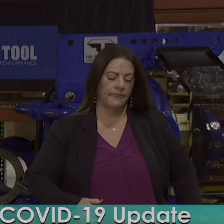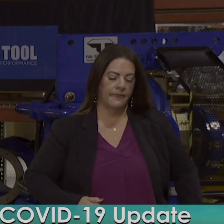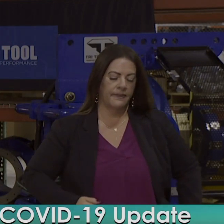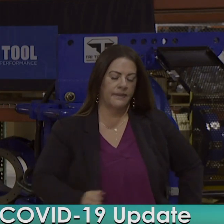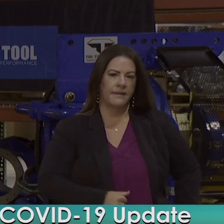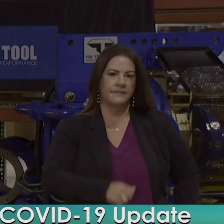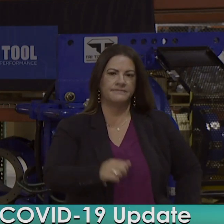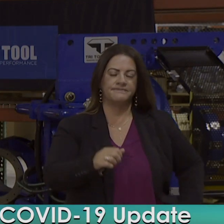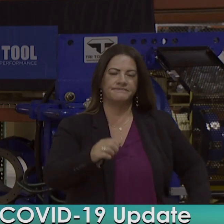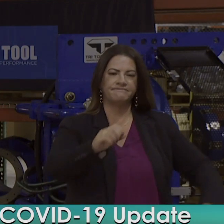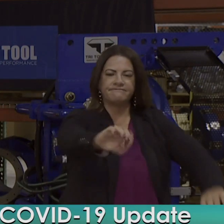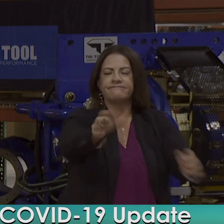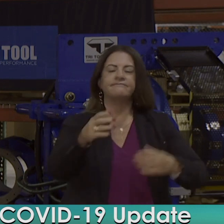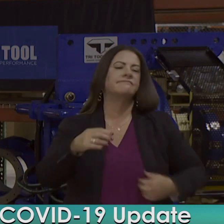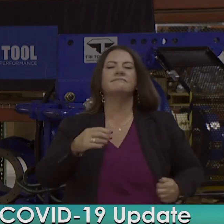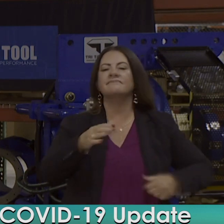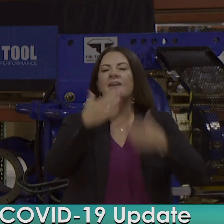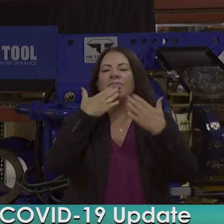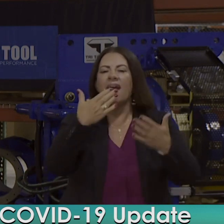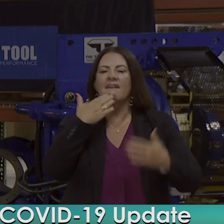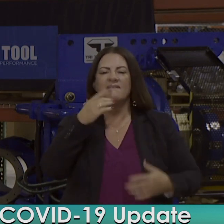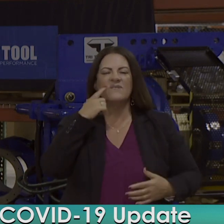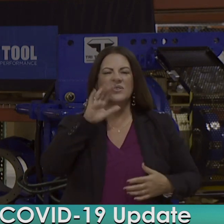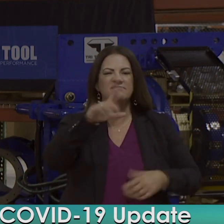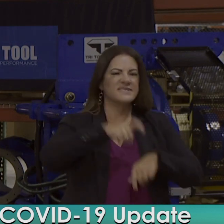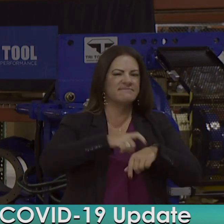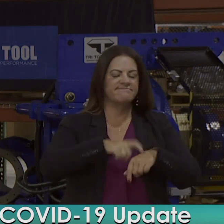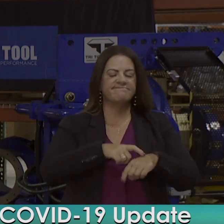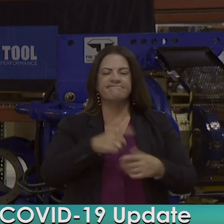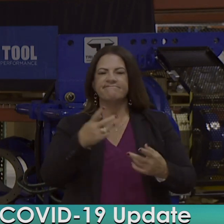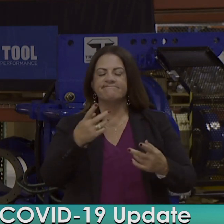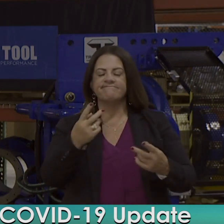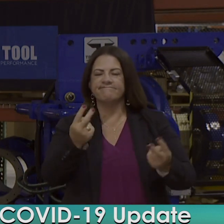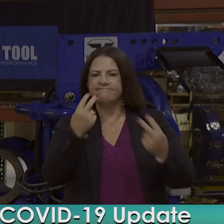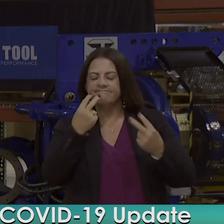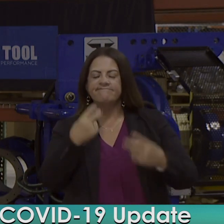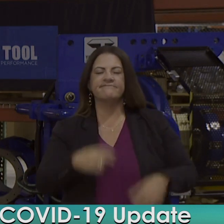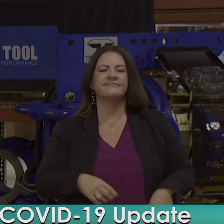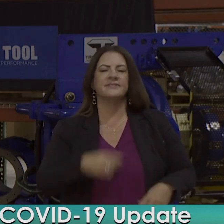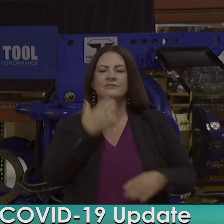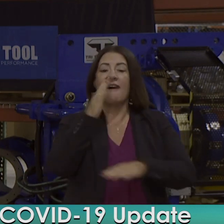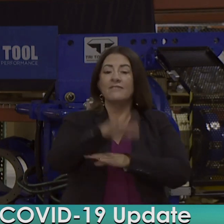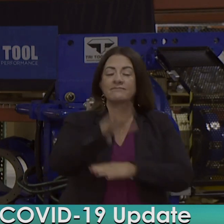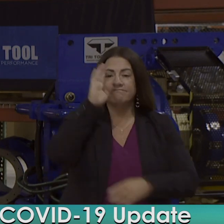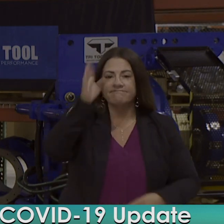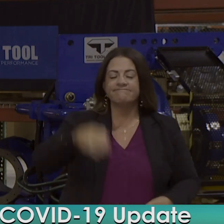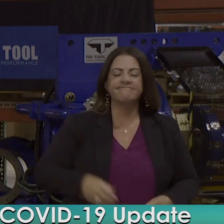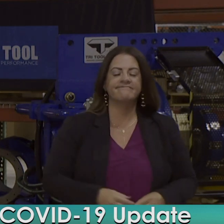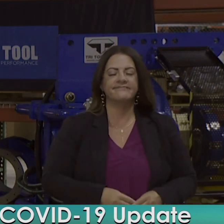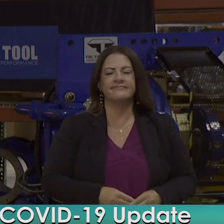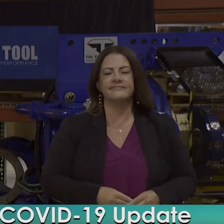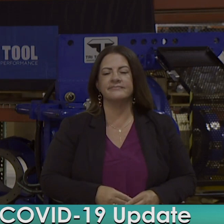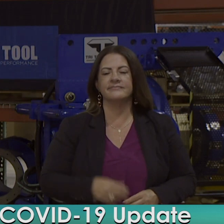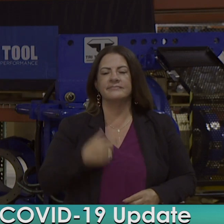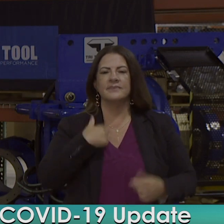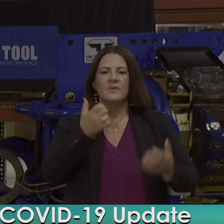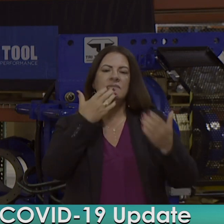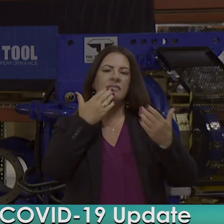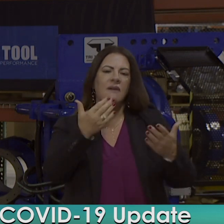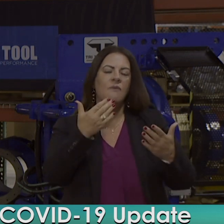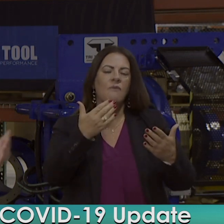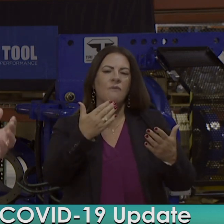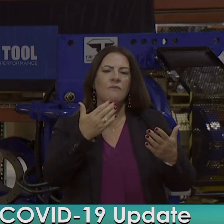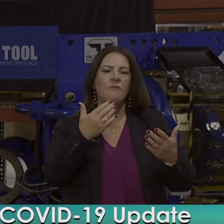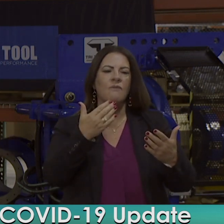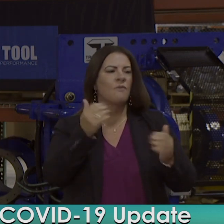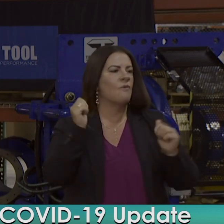Well, thank you all very much for the opportunity to check in. Good afternoon, and let me thank everybody